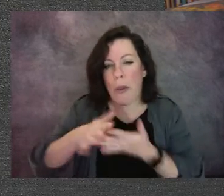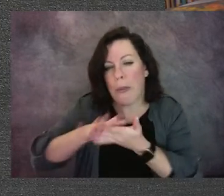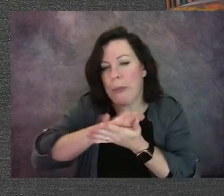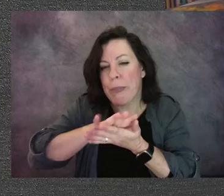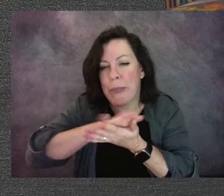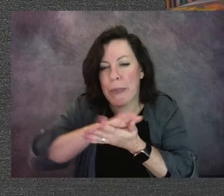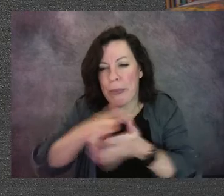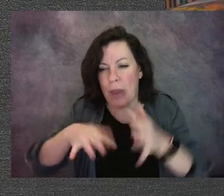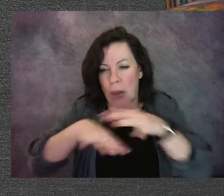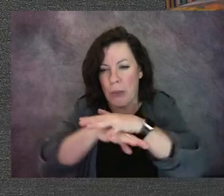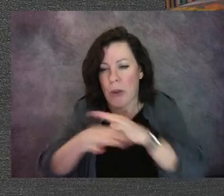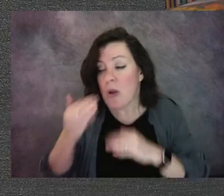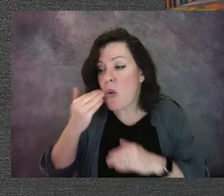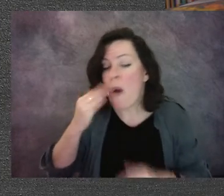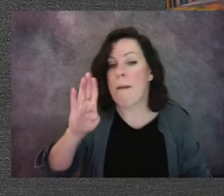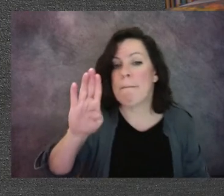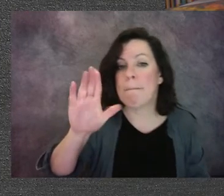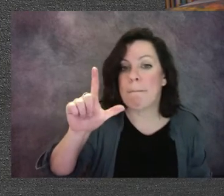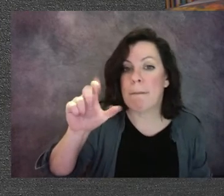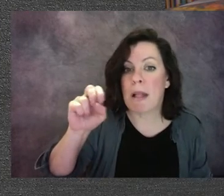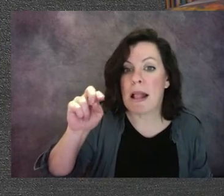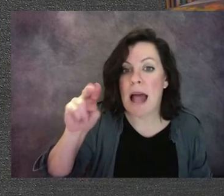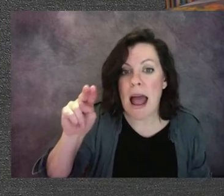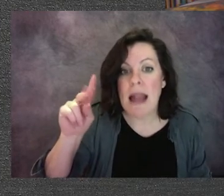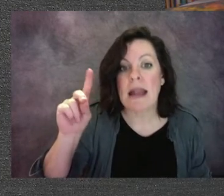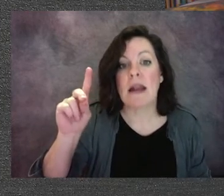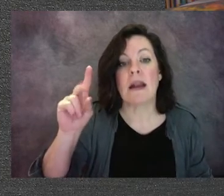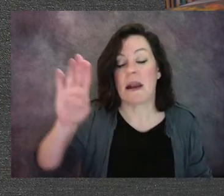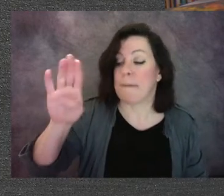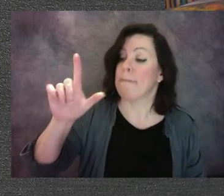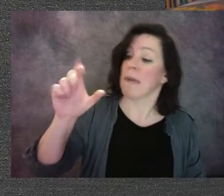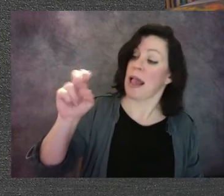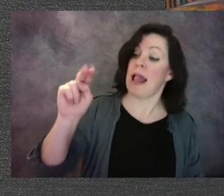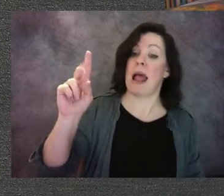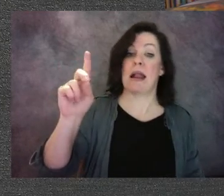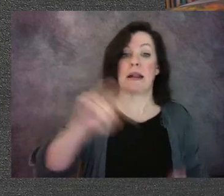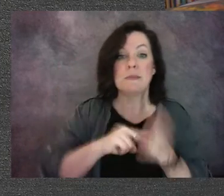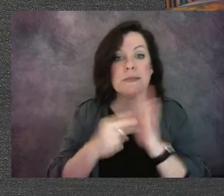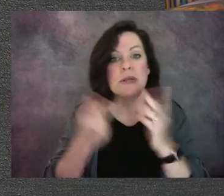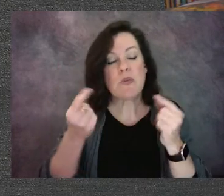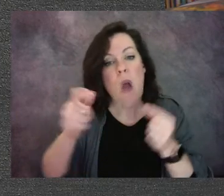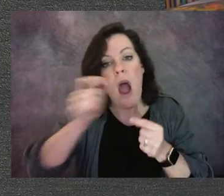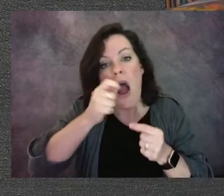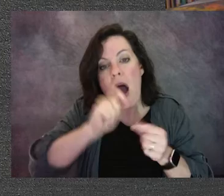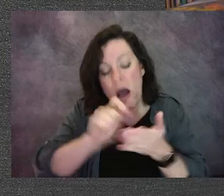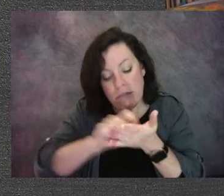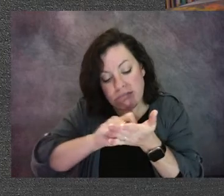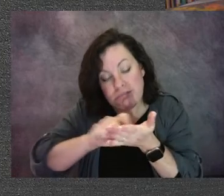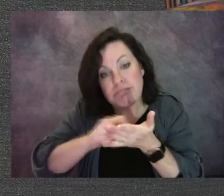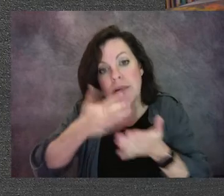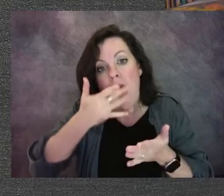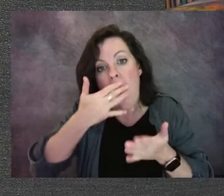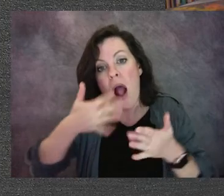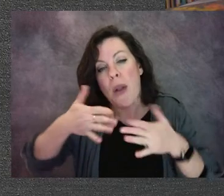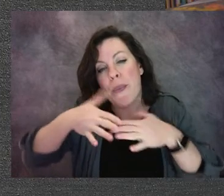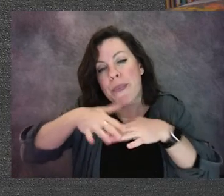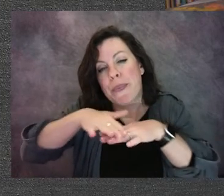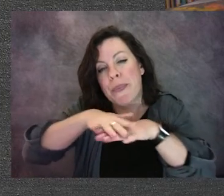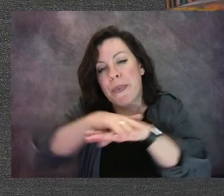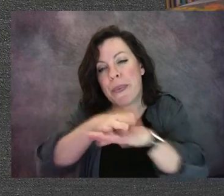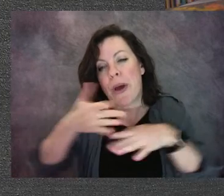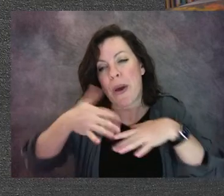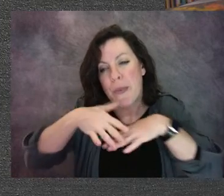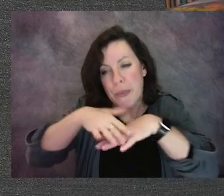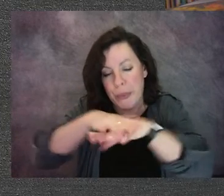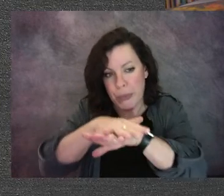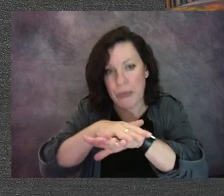together. Artist, can you say blend? Blend. Blend. Now sometimes it gets on us. Like our fingers.